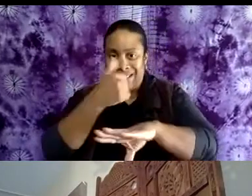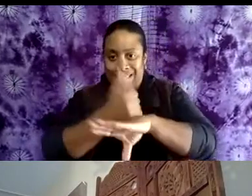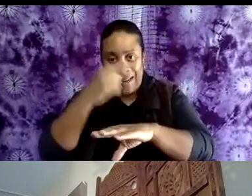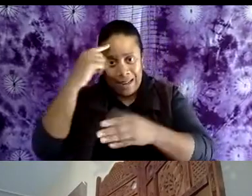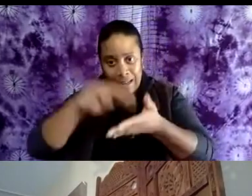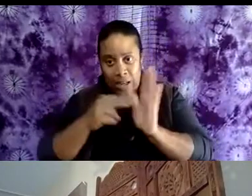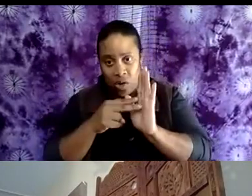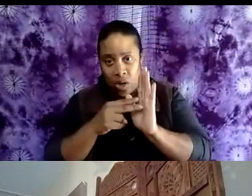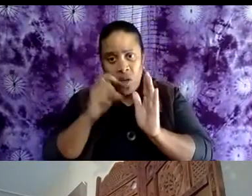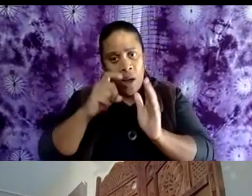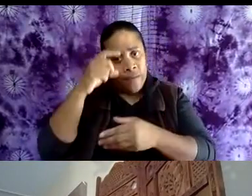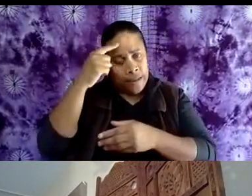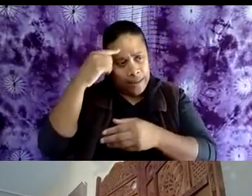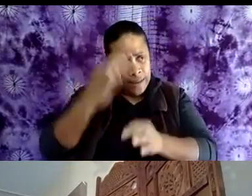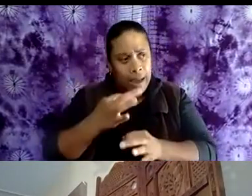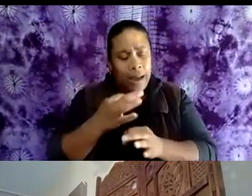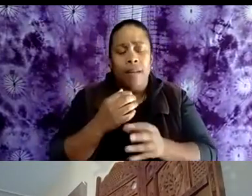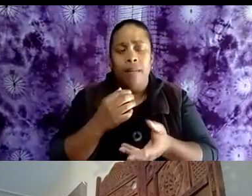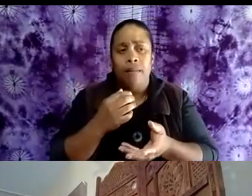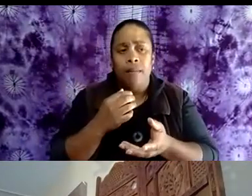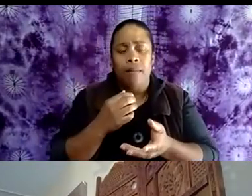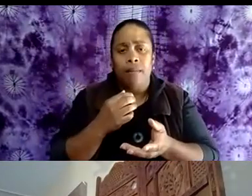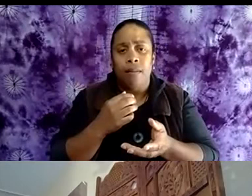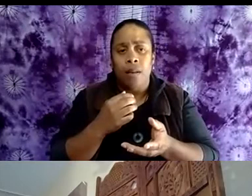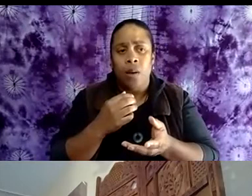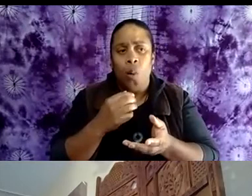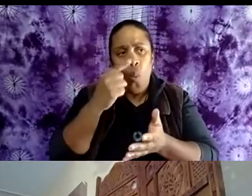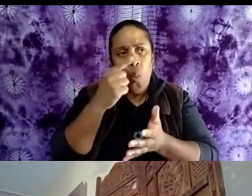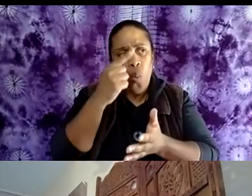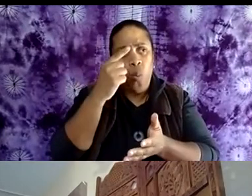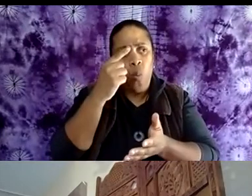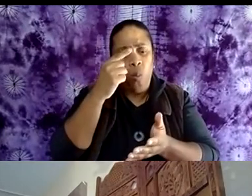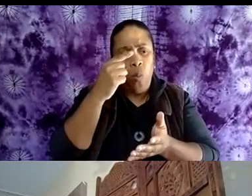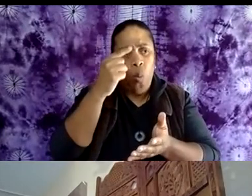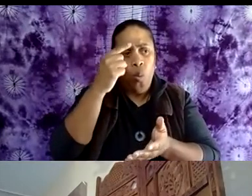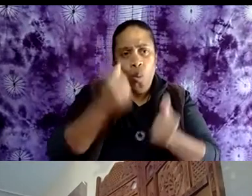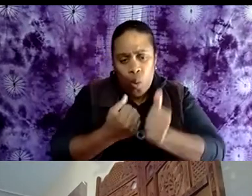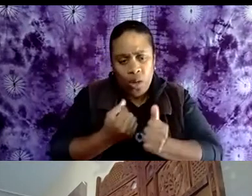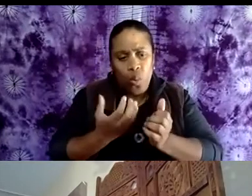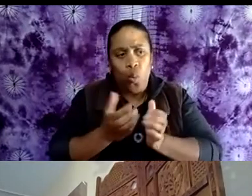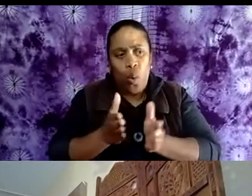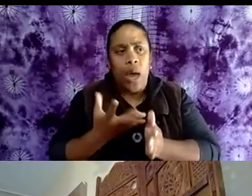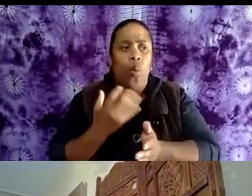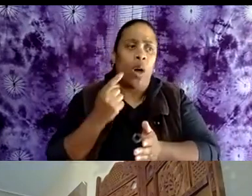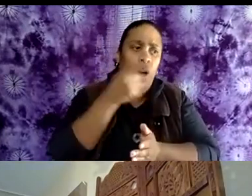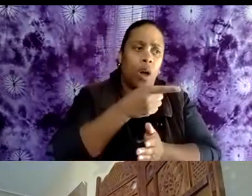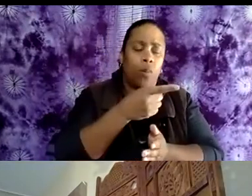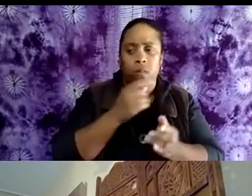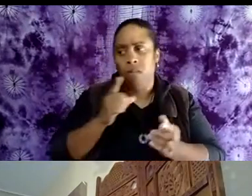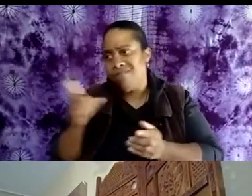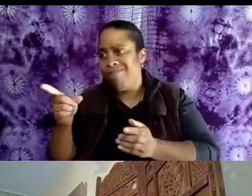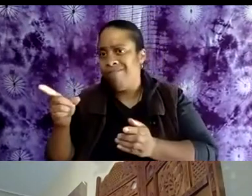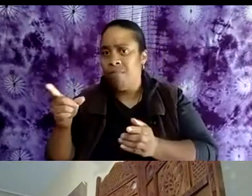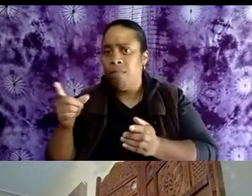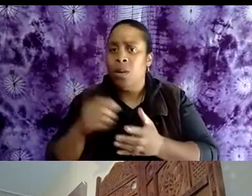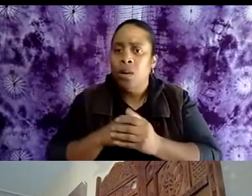direction I want to head in, or these are the experiences I want to call into my life, by making that a focus and putting that at the